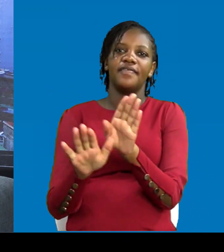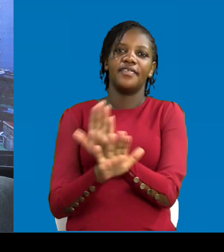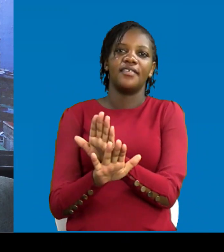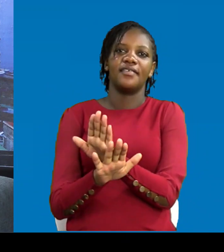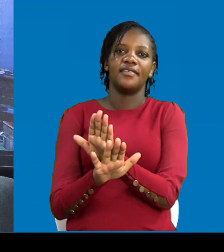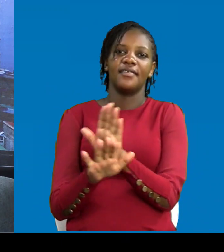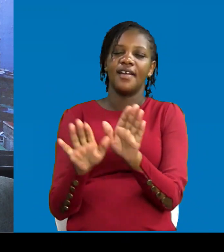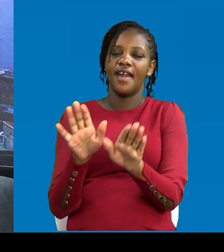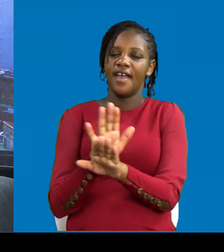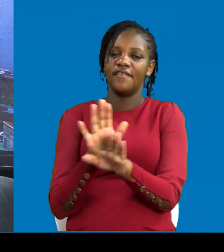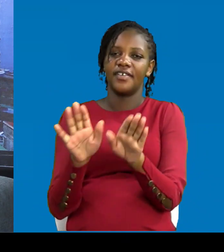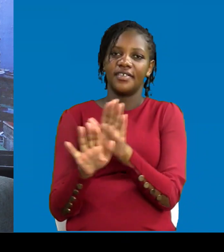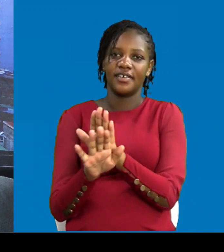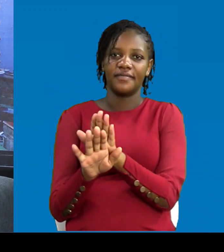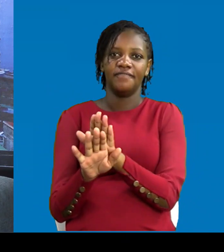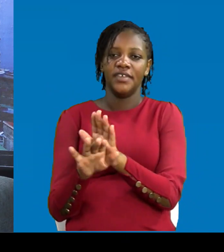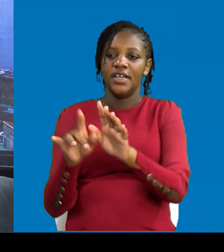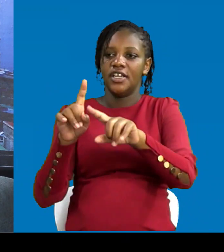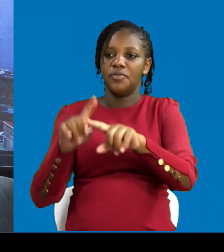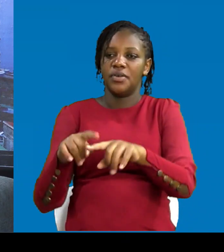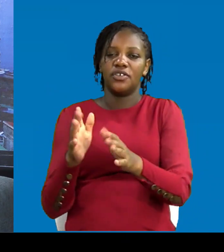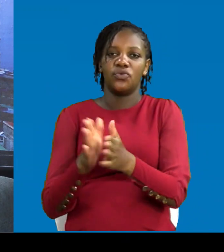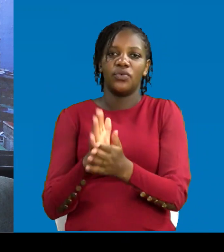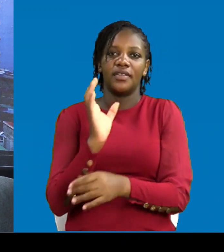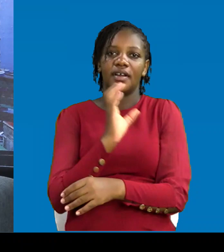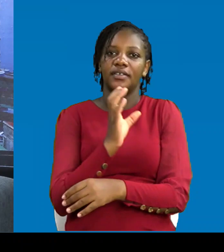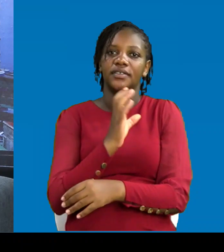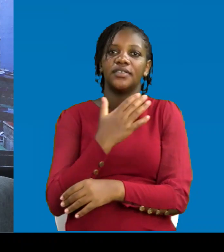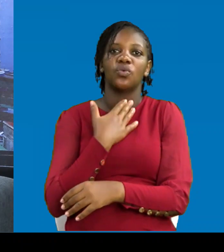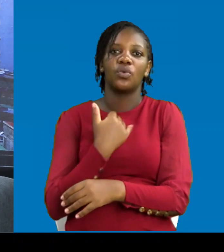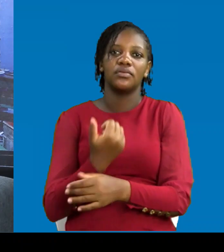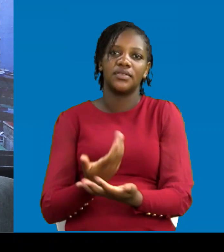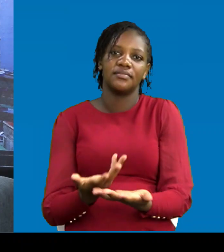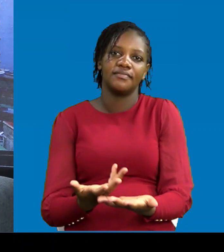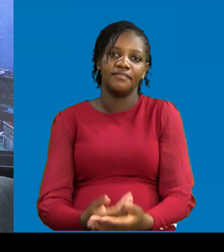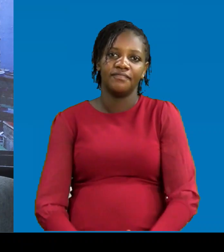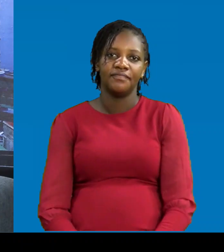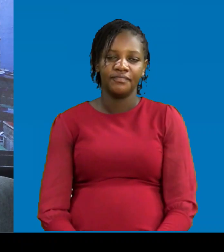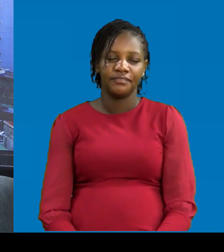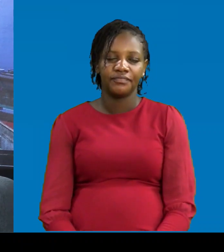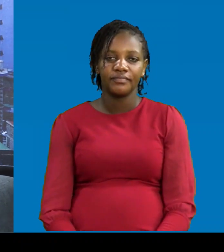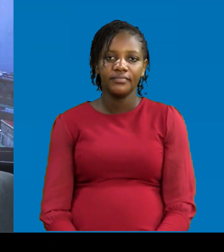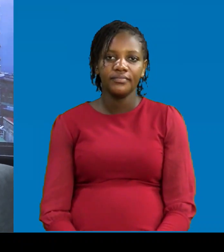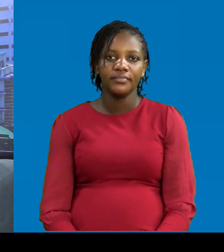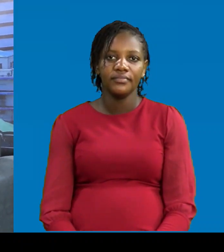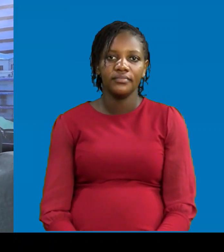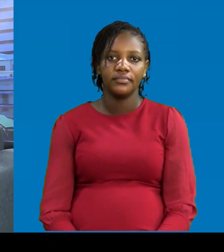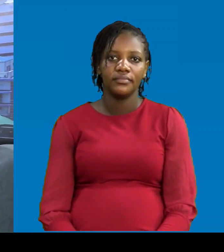envisioned as the client and also as us as the stylist.